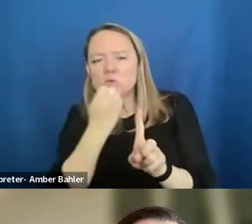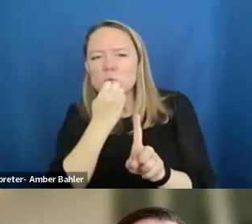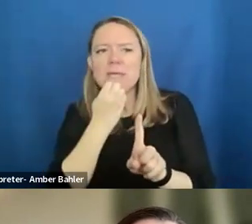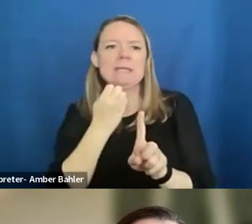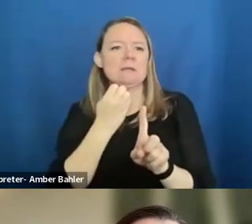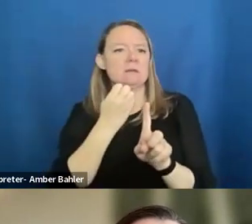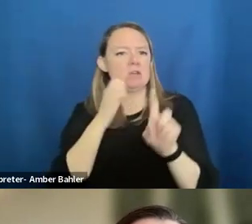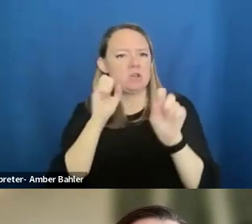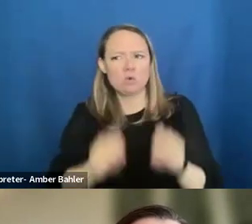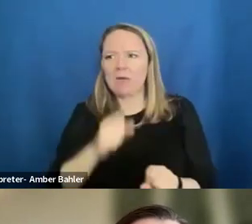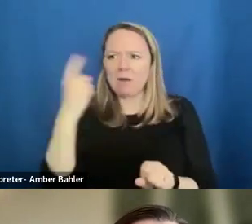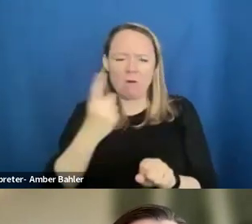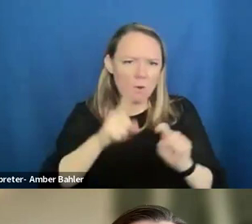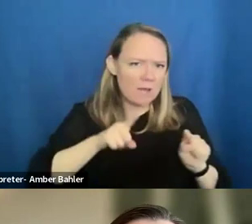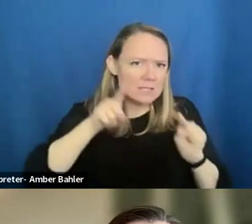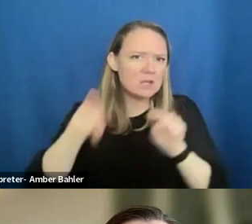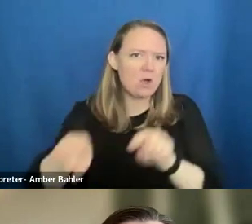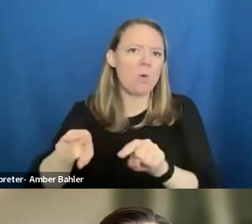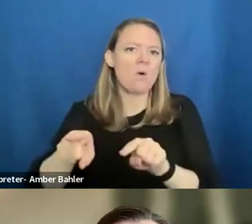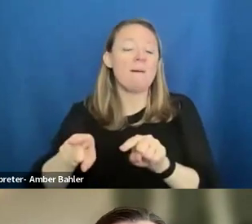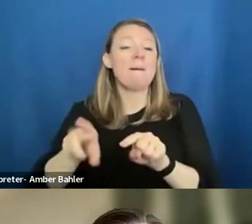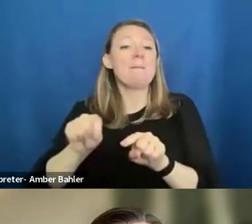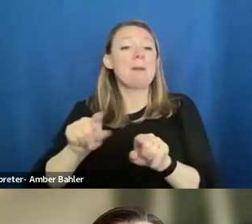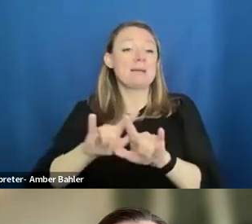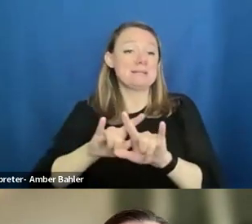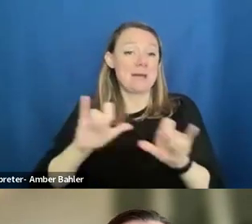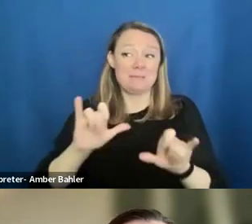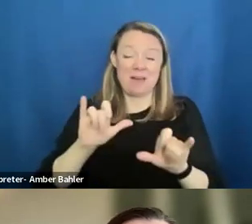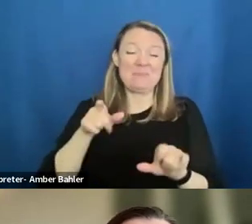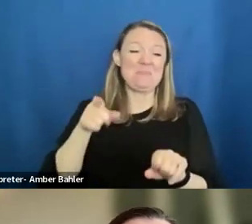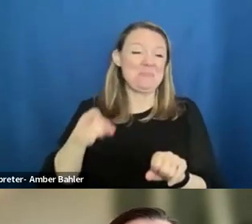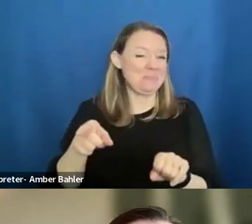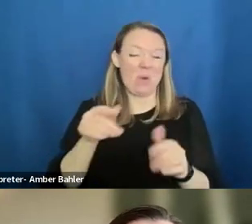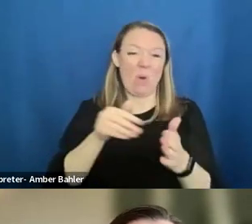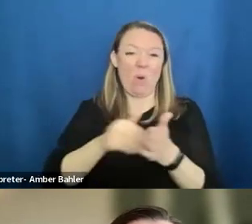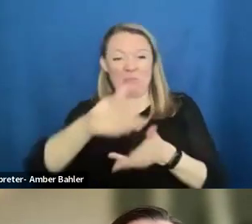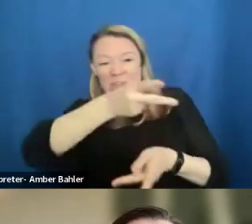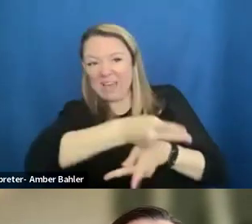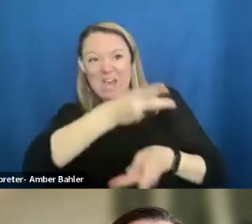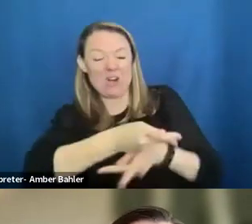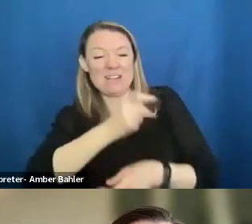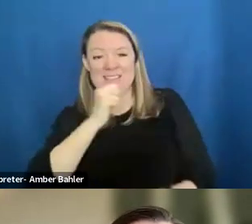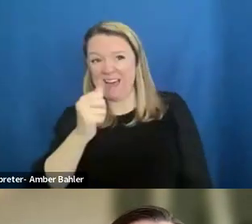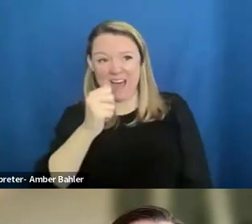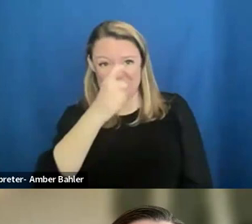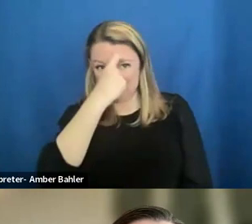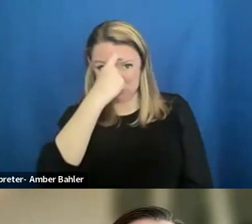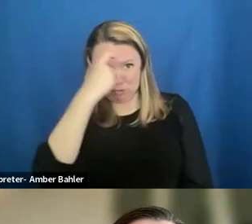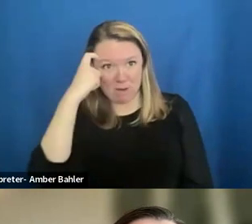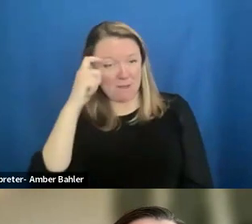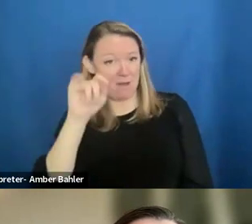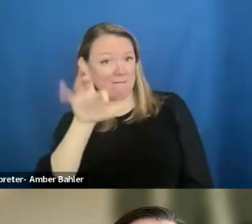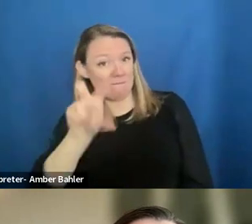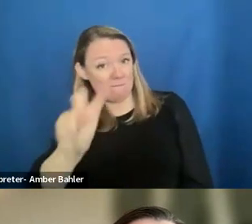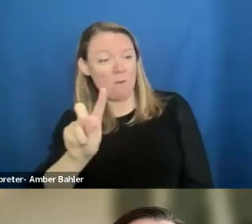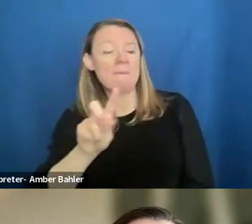very not trauma-informed care location and can be difficult to navigate for patients. And